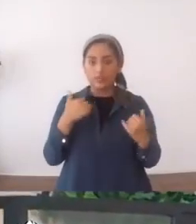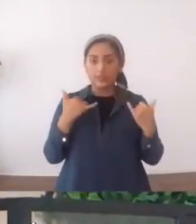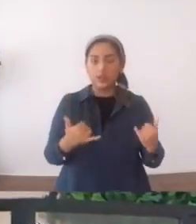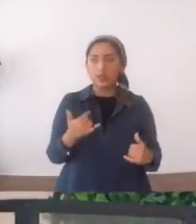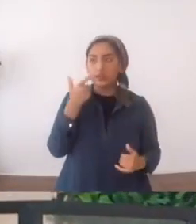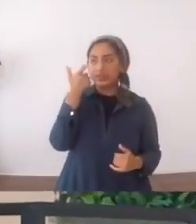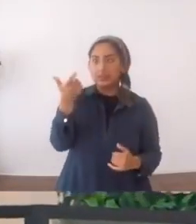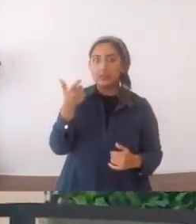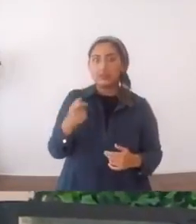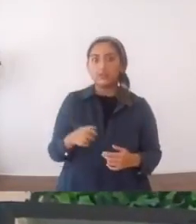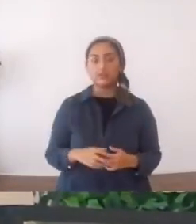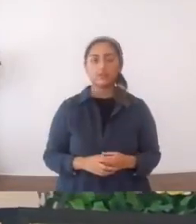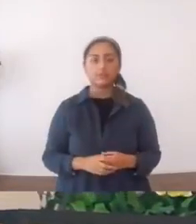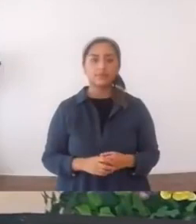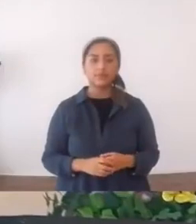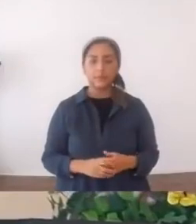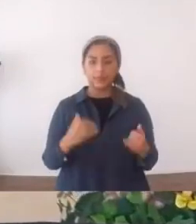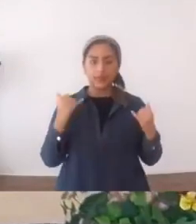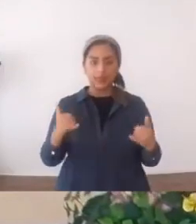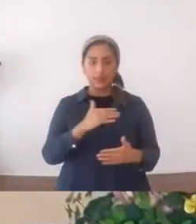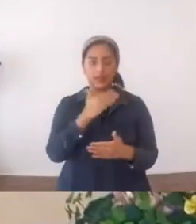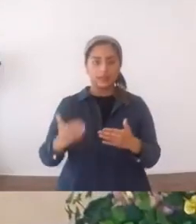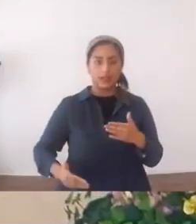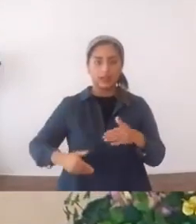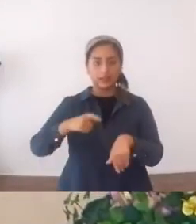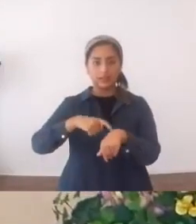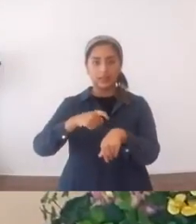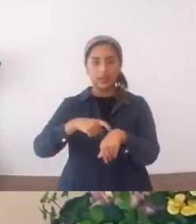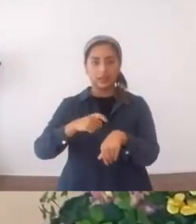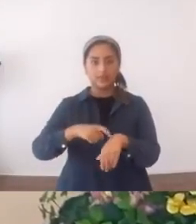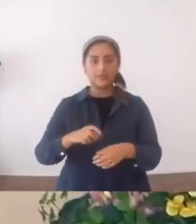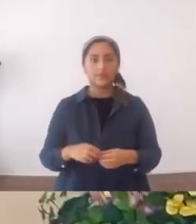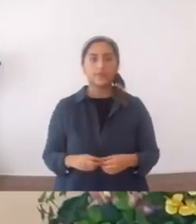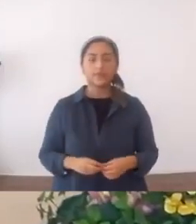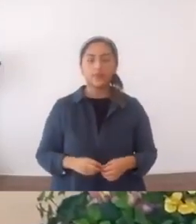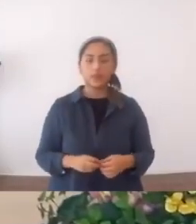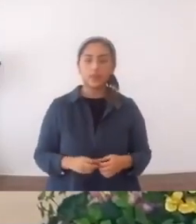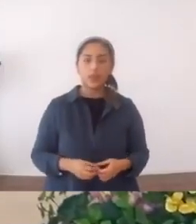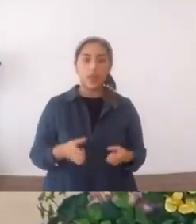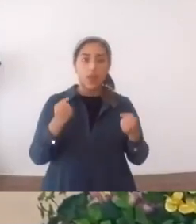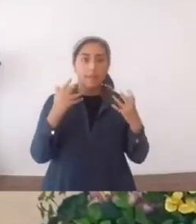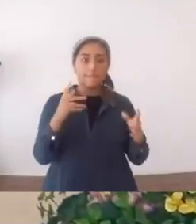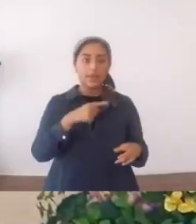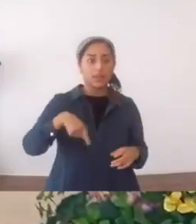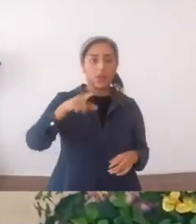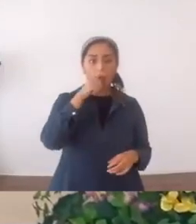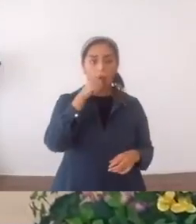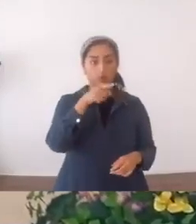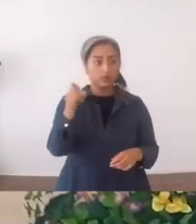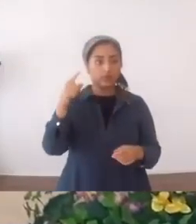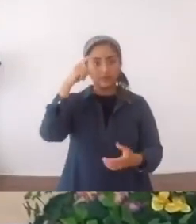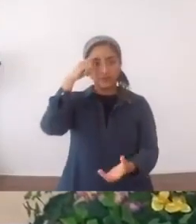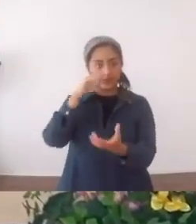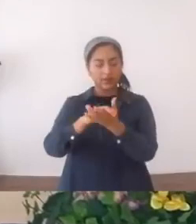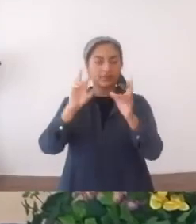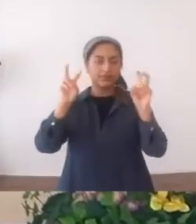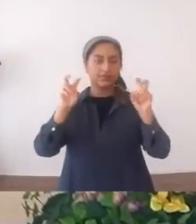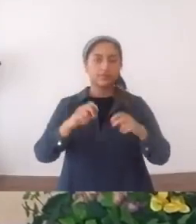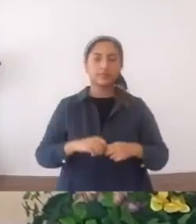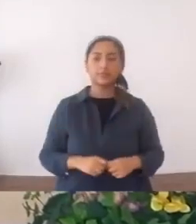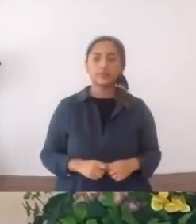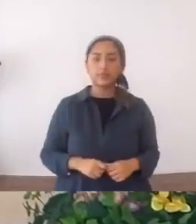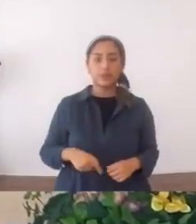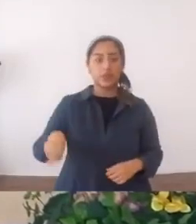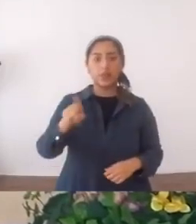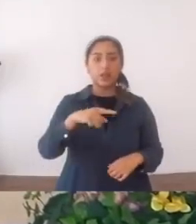que se está viendo ahora. It's something to be really Estos careful últimos with tiempos, what we are seeing during these last times. Muchos que se dicen